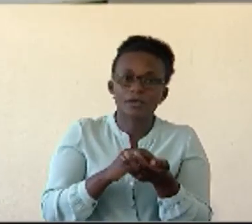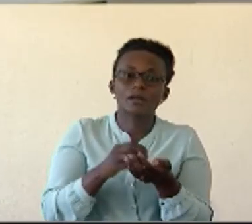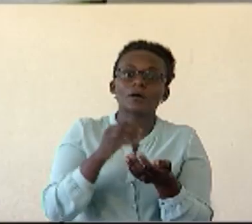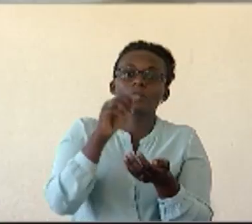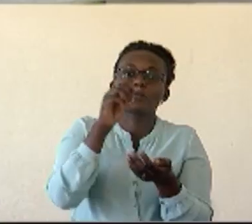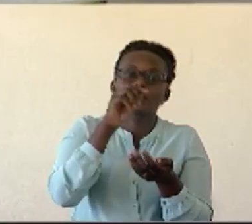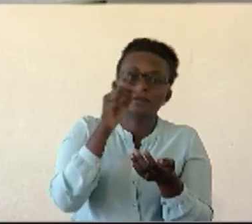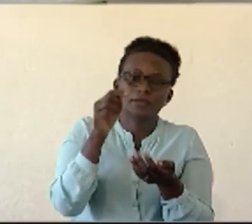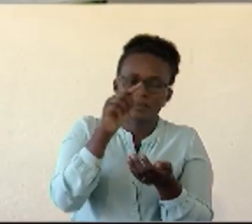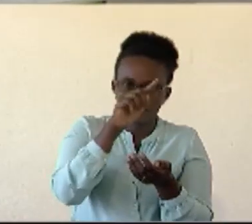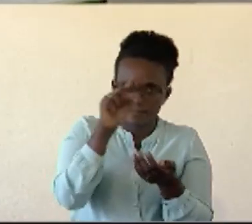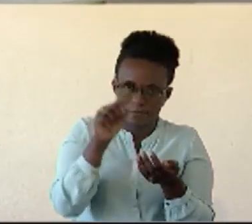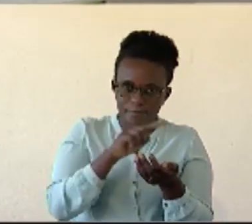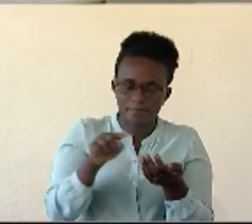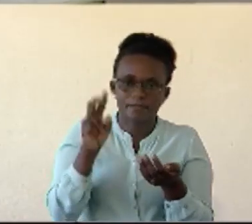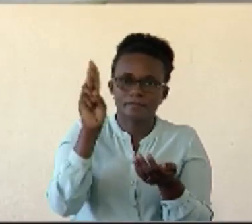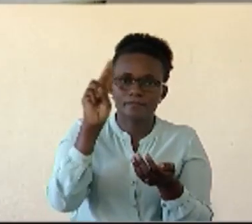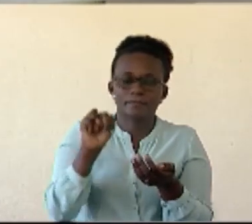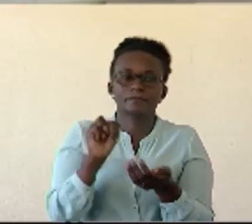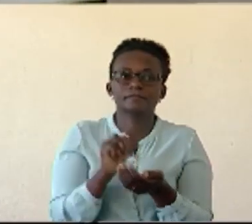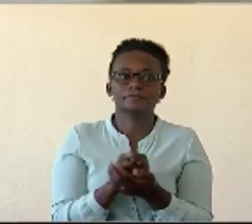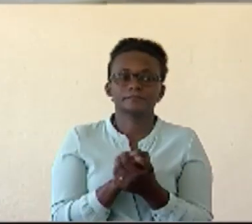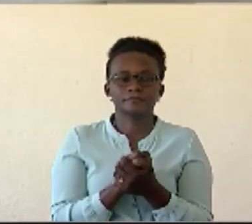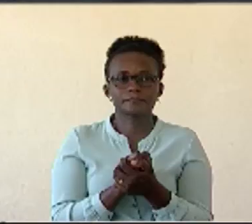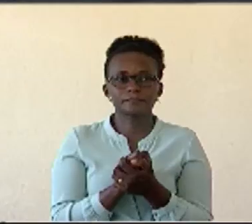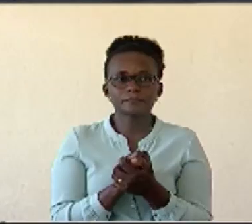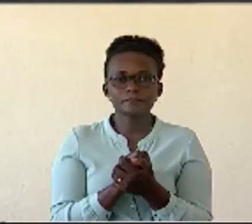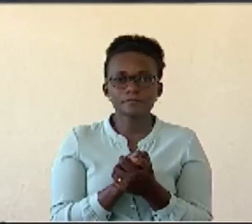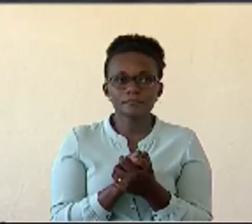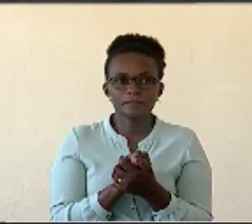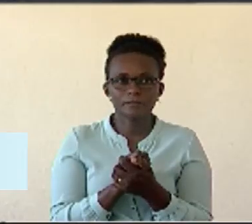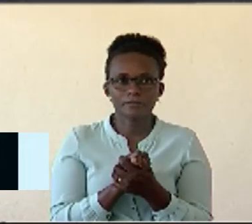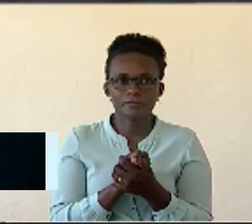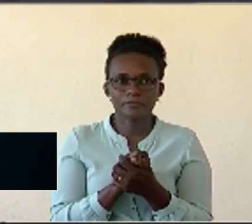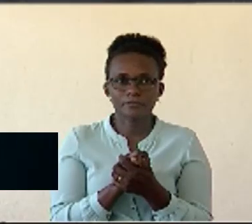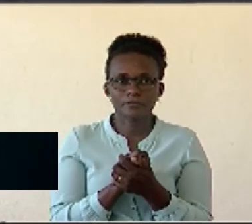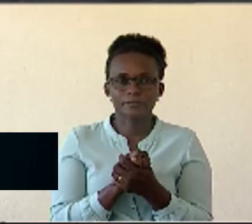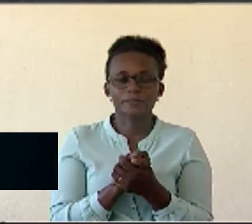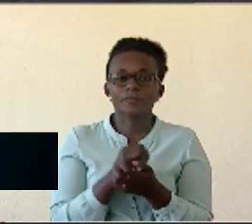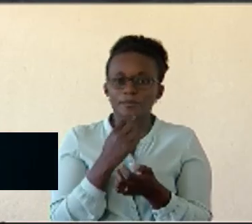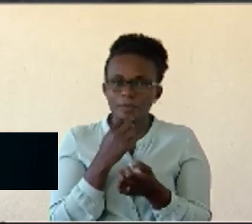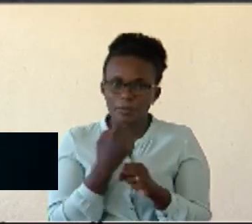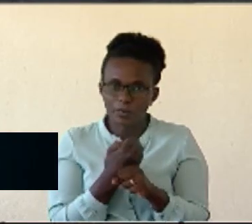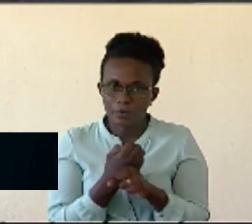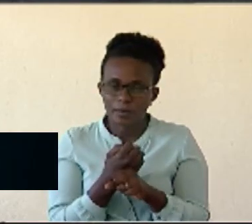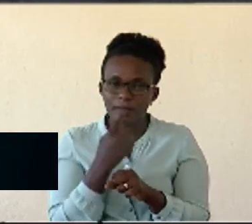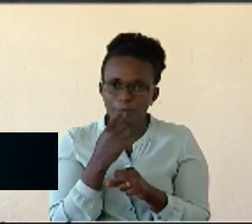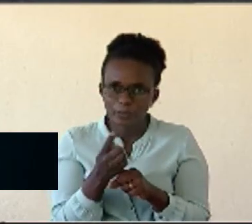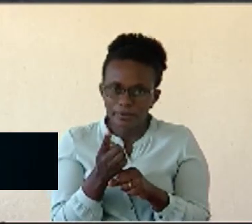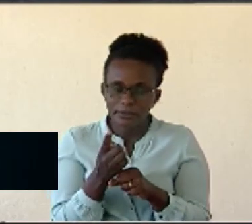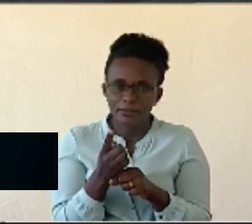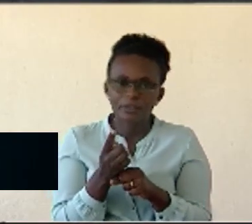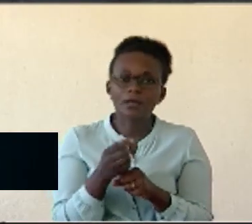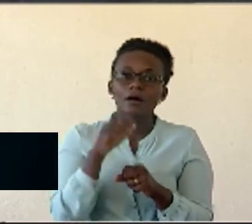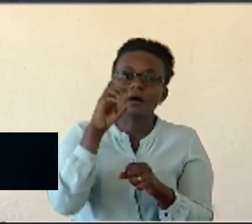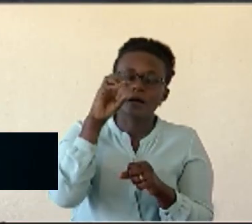plate. So that is what is happening. We said this is electroplating, a metal coating